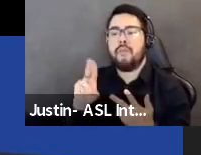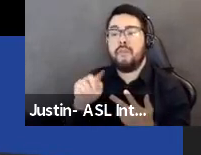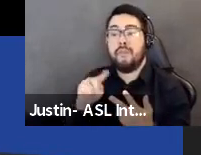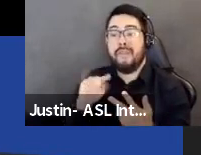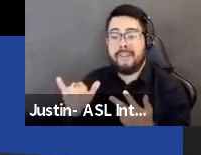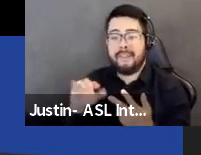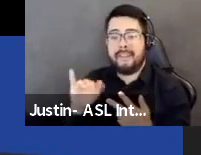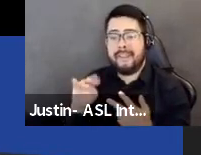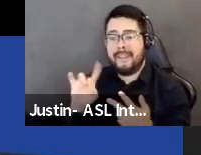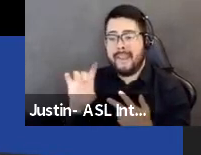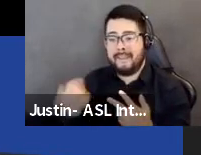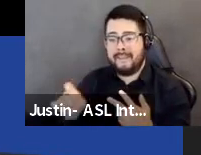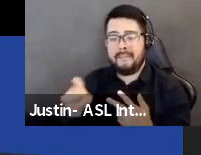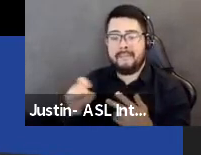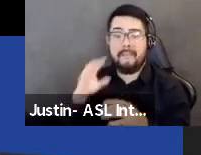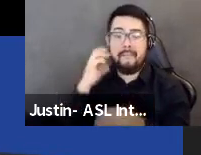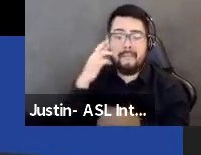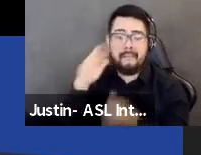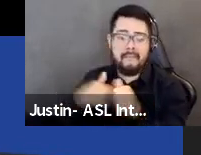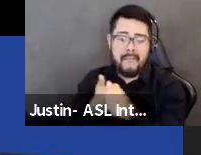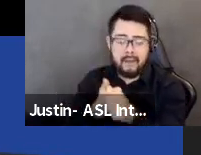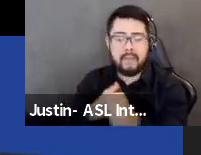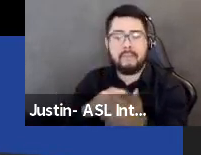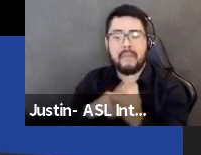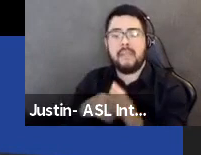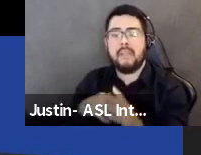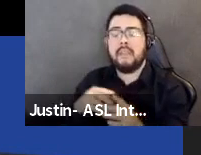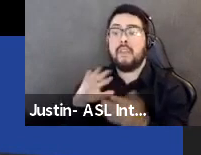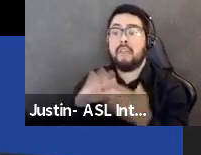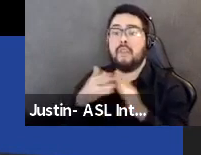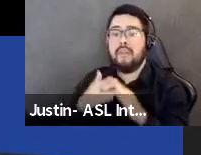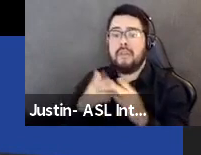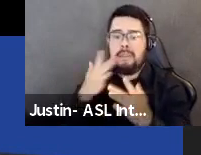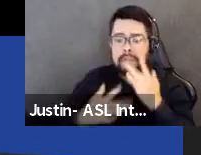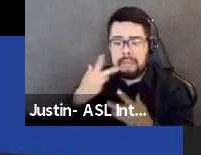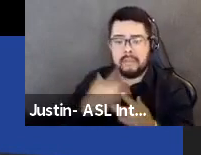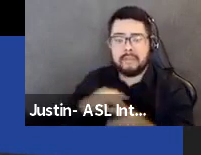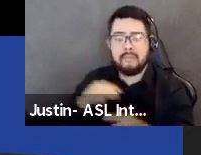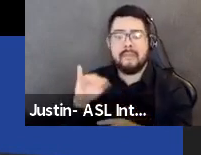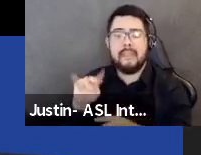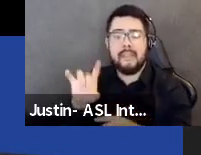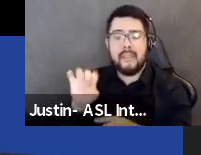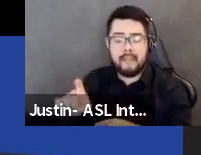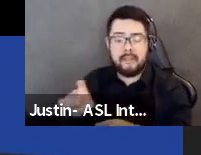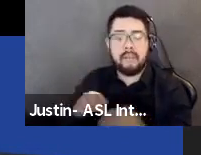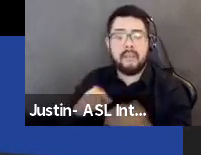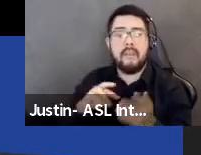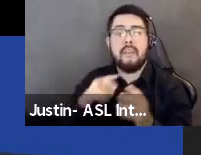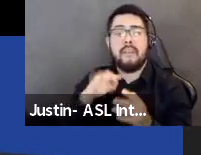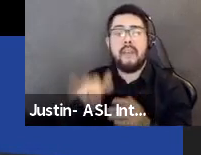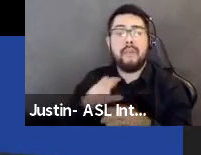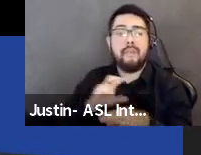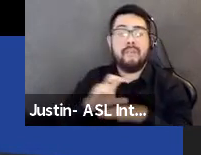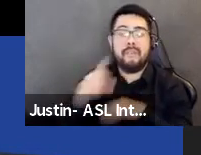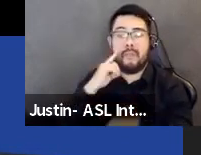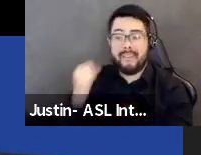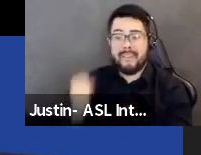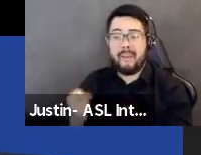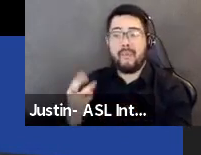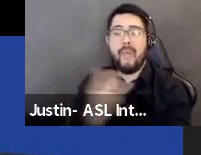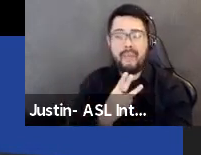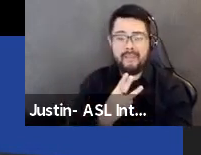hardship um thinking about compound investments or for where the mayor is investing and invests out west also life